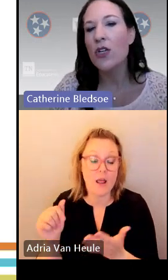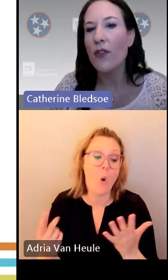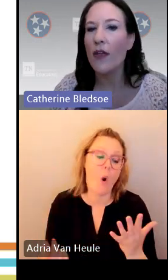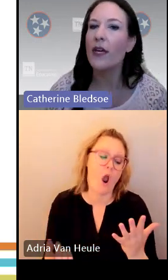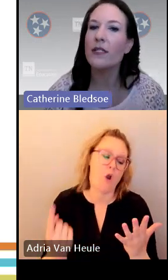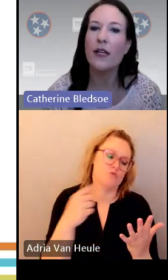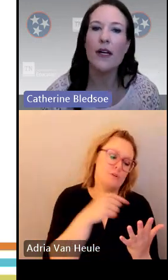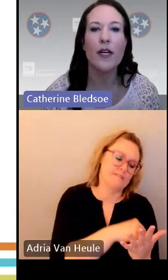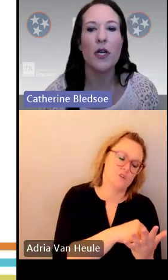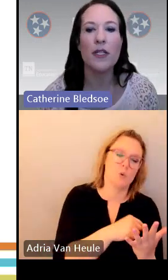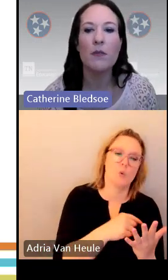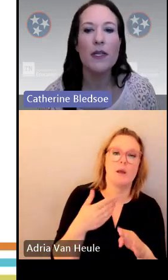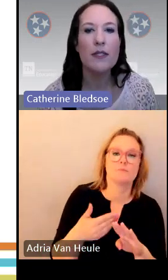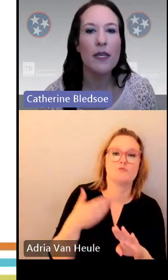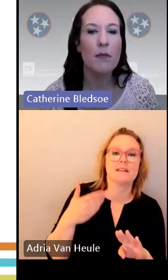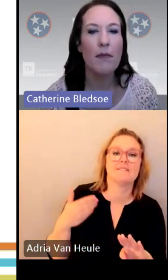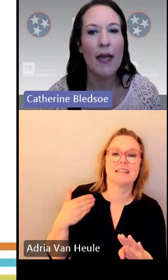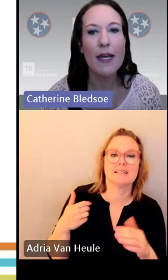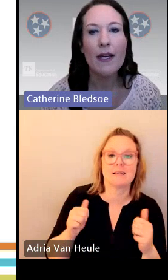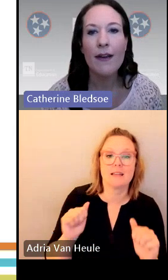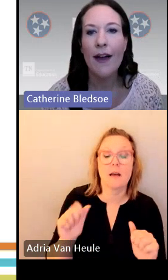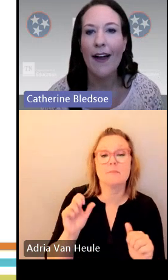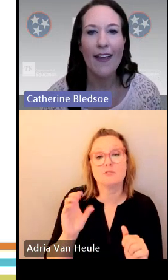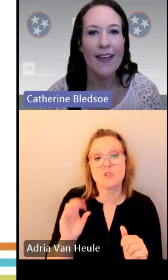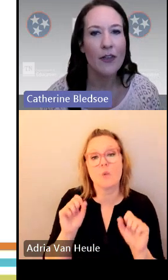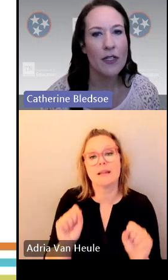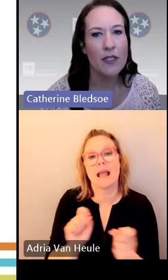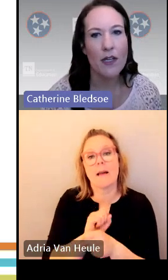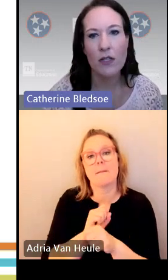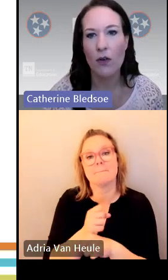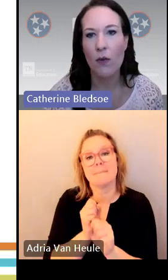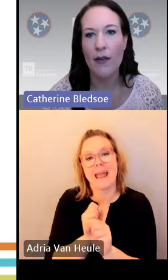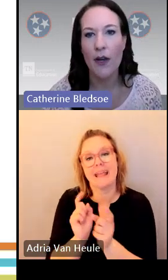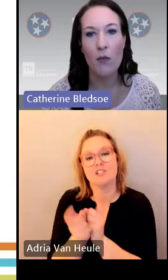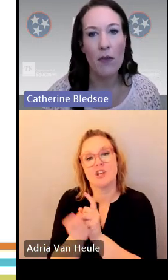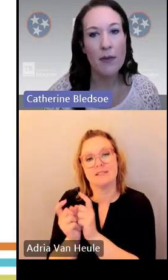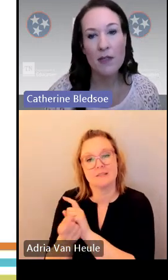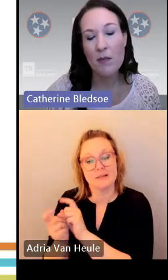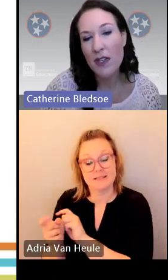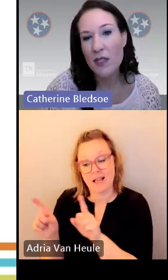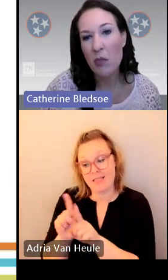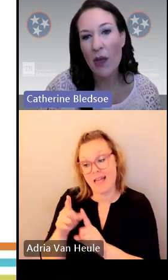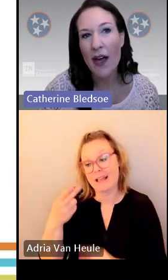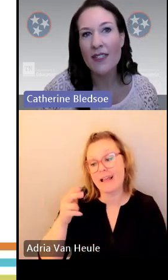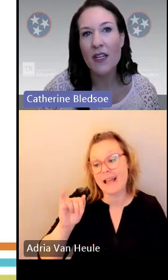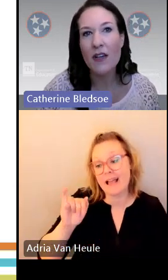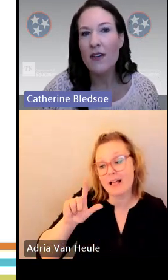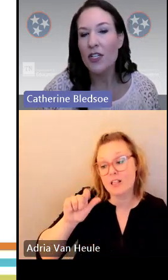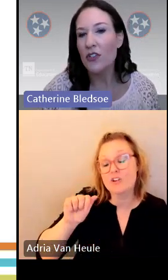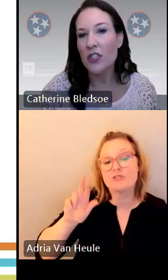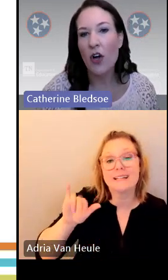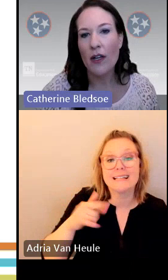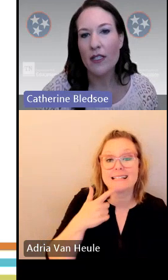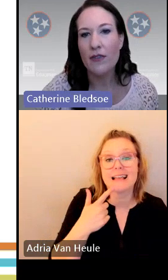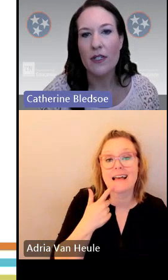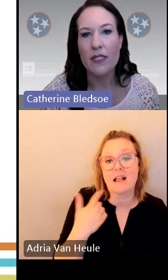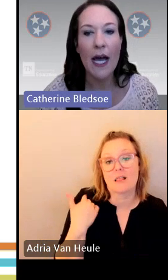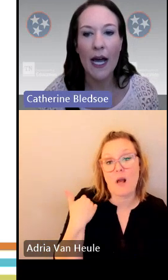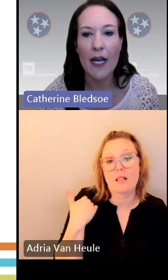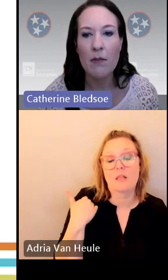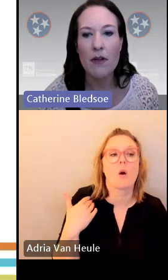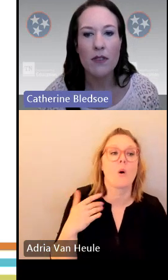attempts so that necessary adjustments can be made. Like Hillary discussed a little while ago, maybe it's something as simple as you need to call